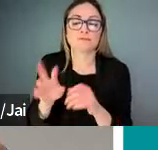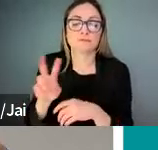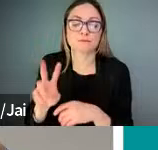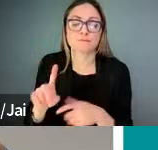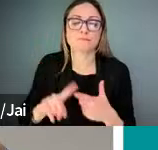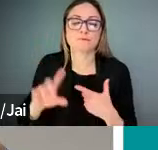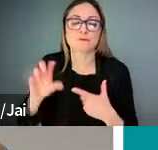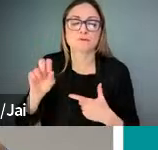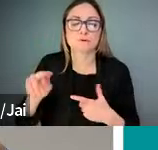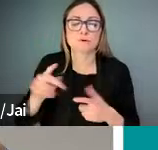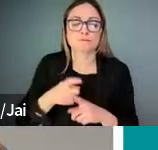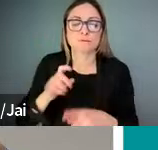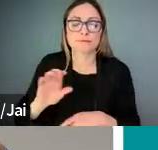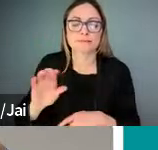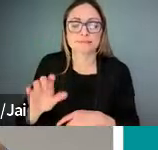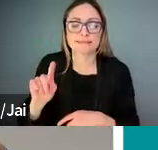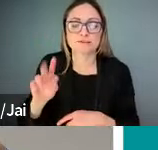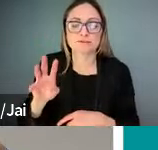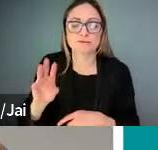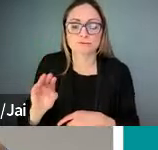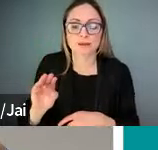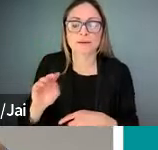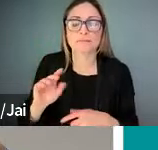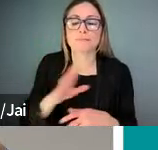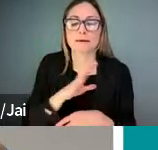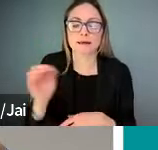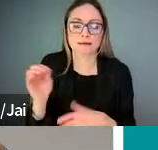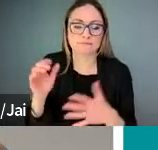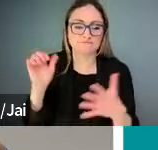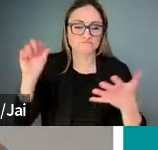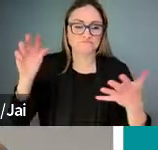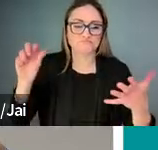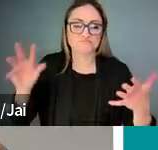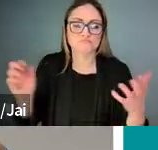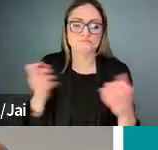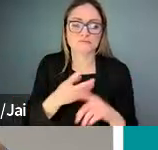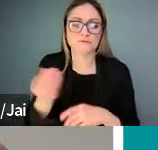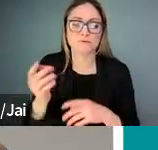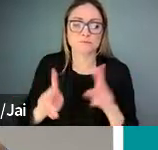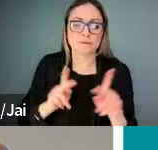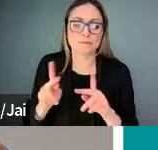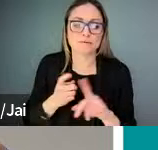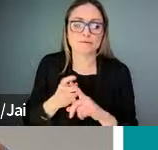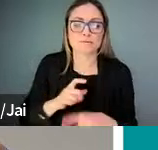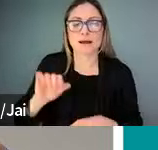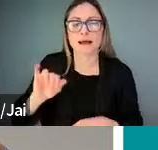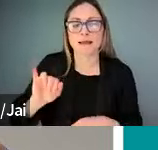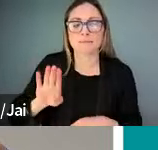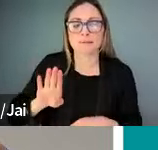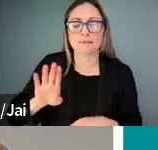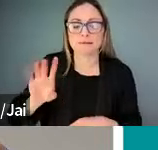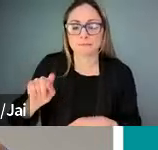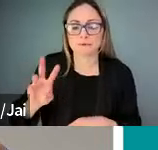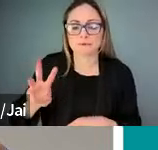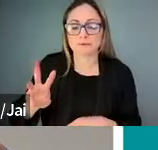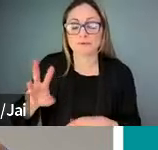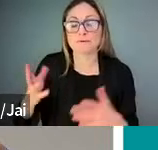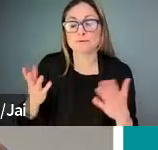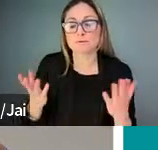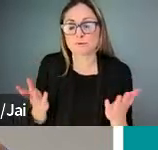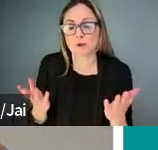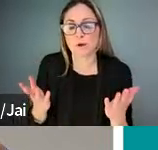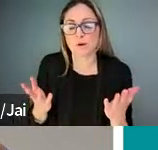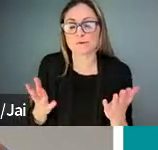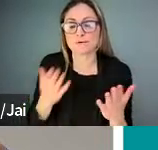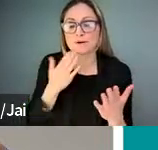from CTRAN, Matt Ransom from RTC, and Bob Carroll from IVW. So a really